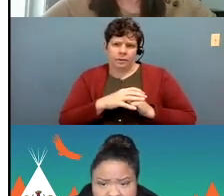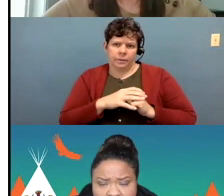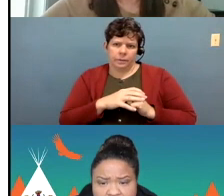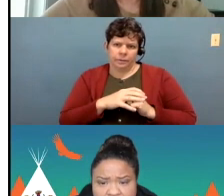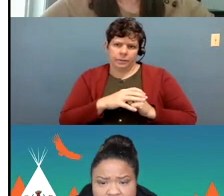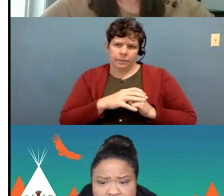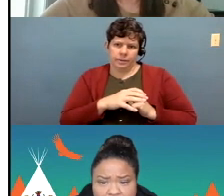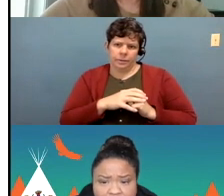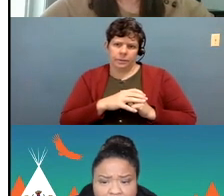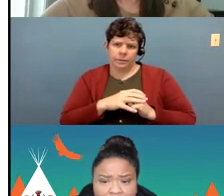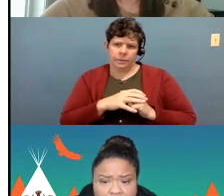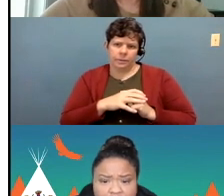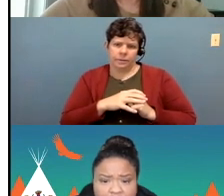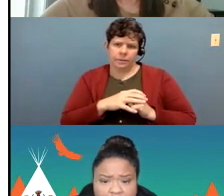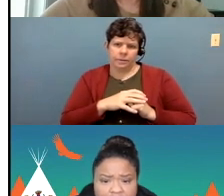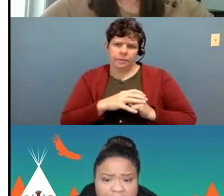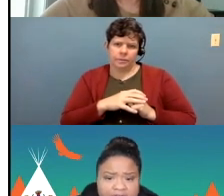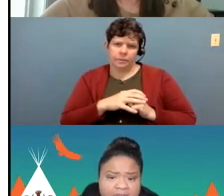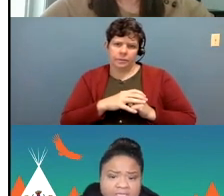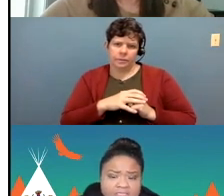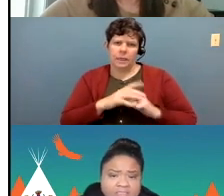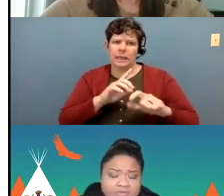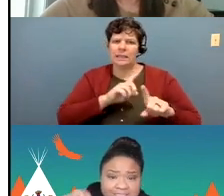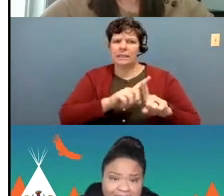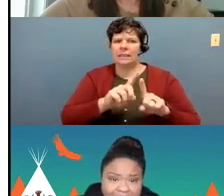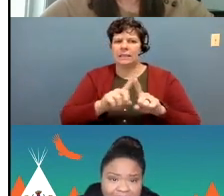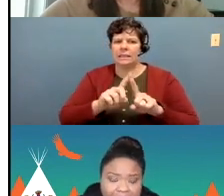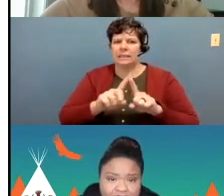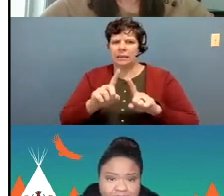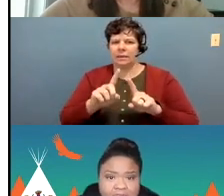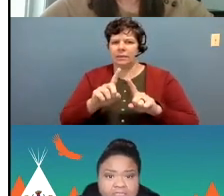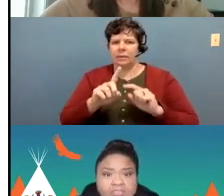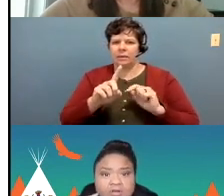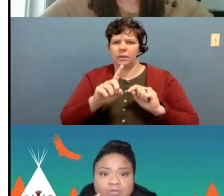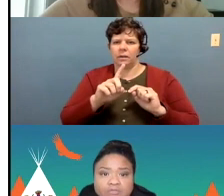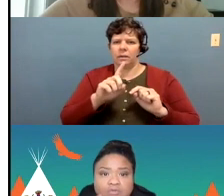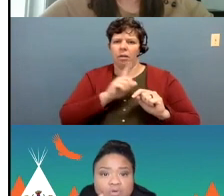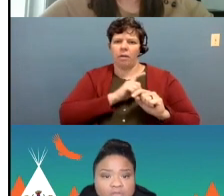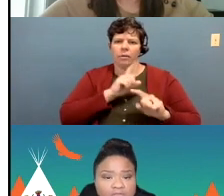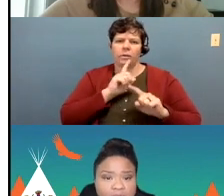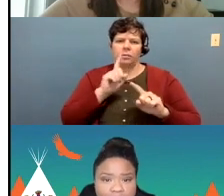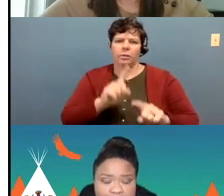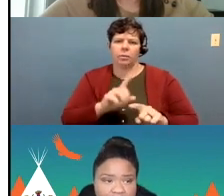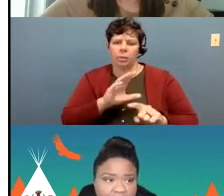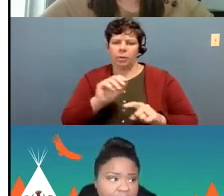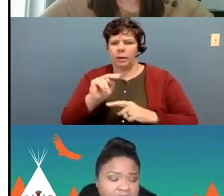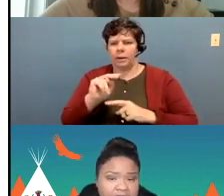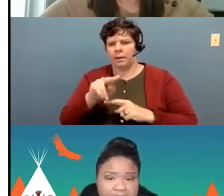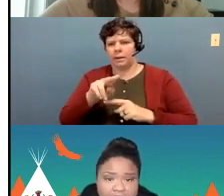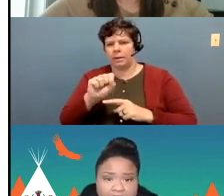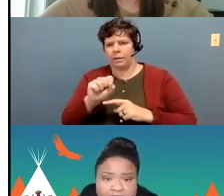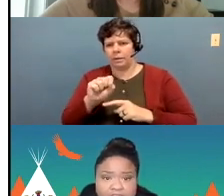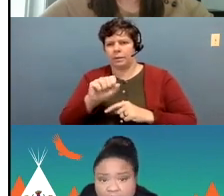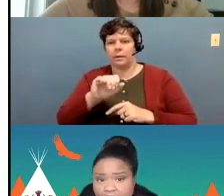the differences with law enforcement reporting and NamUs race identification. So a report that was published out of the Urban Indian